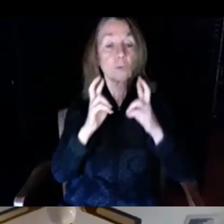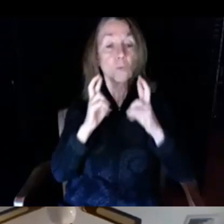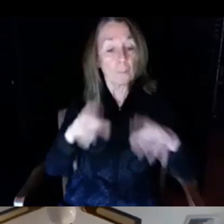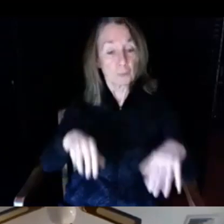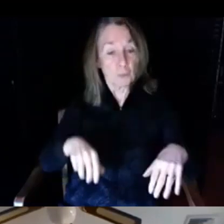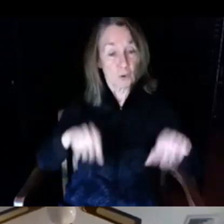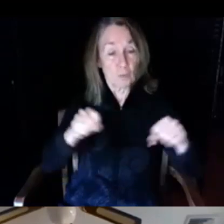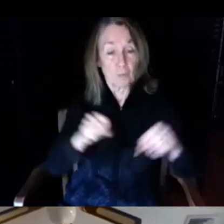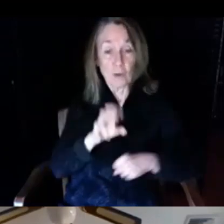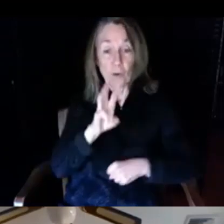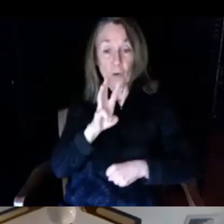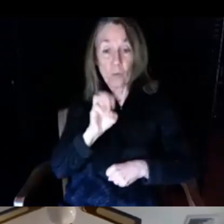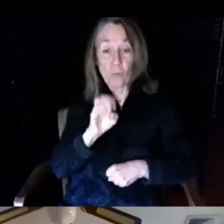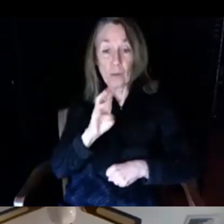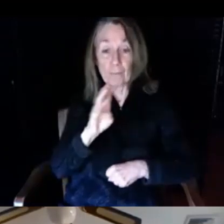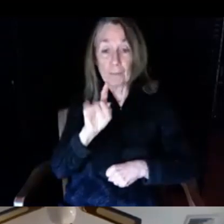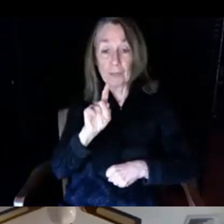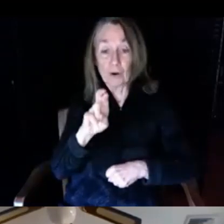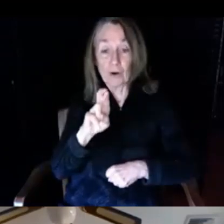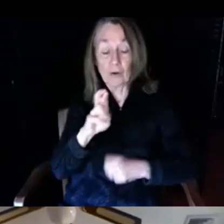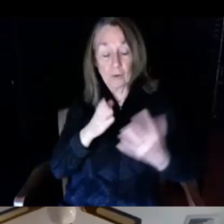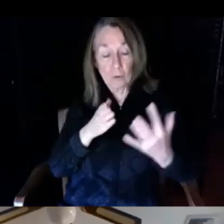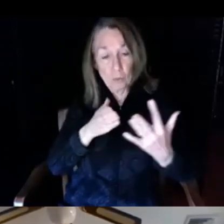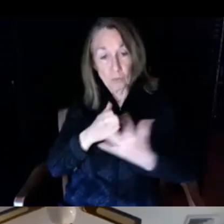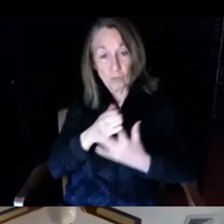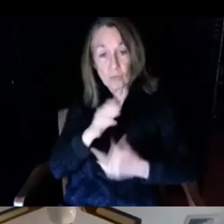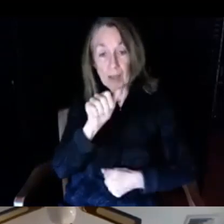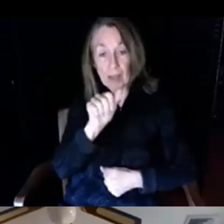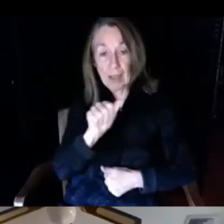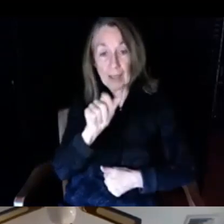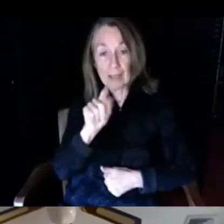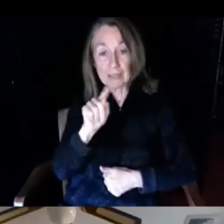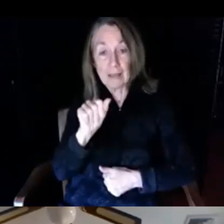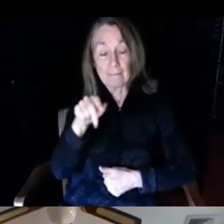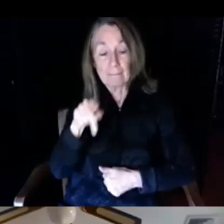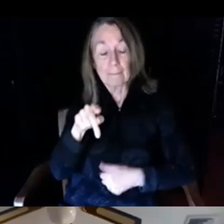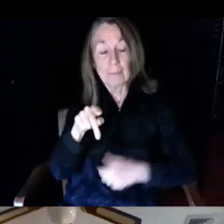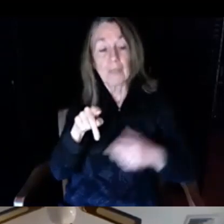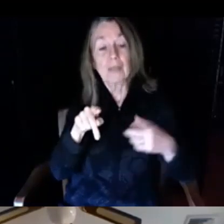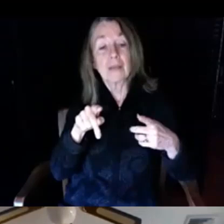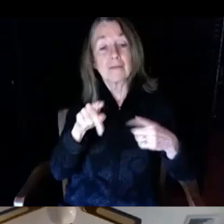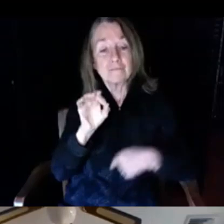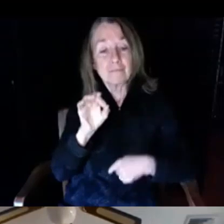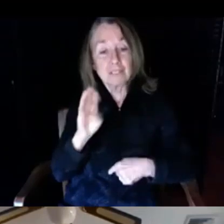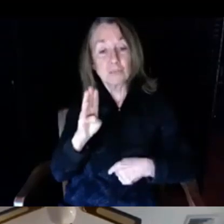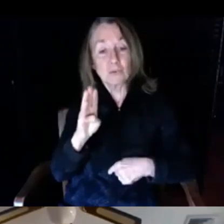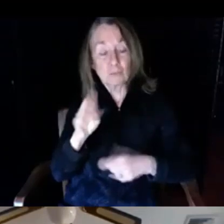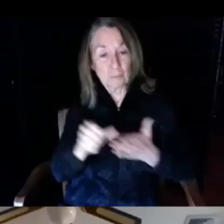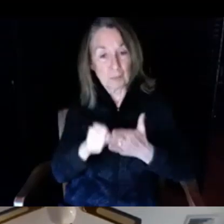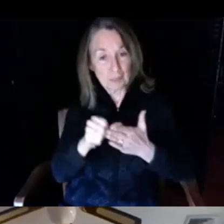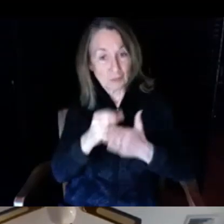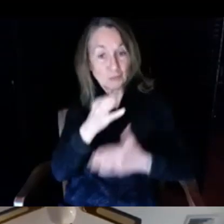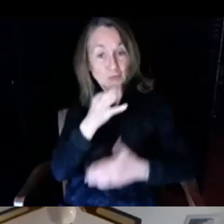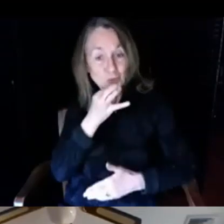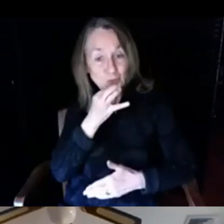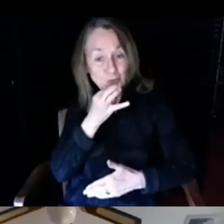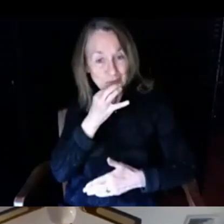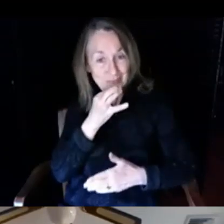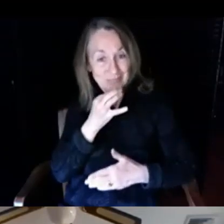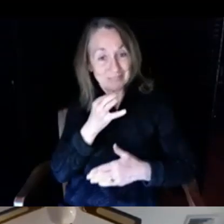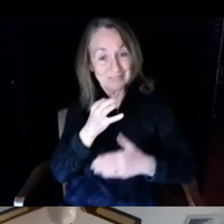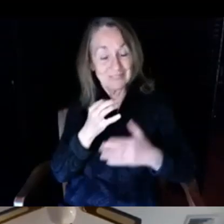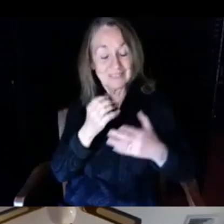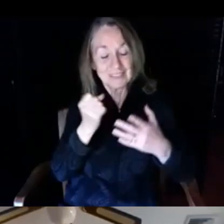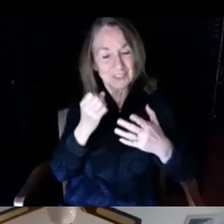some webinars through our ATEL Facebook page coming up soon. So stay tuned to that so we can share